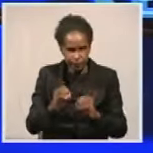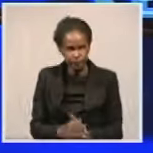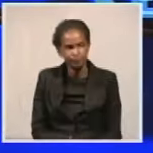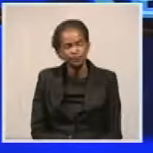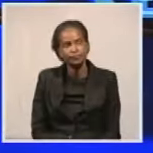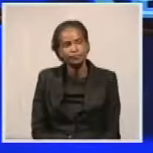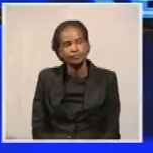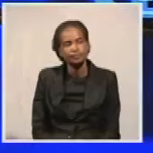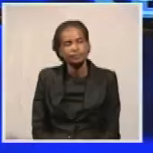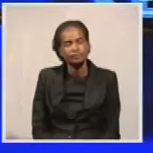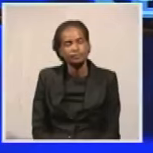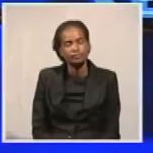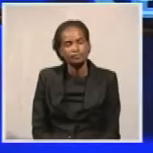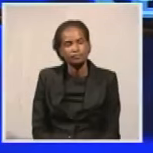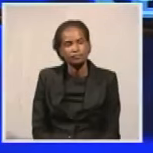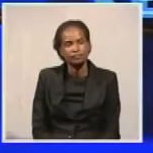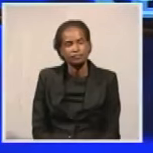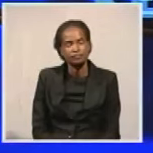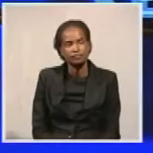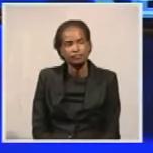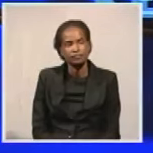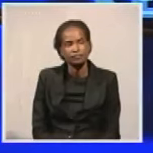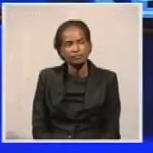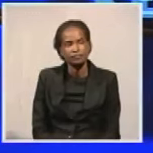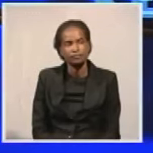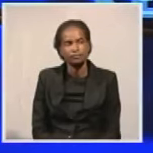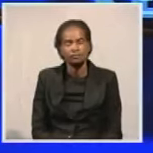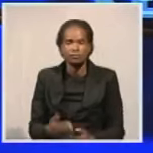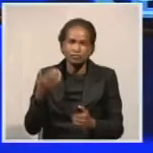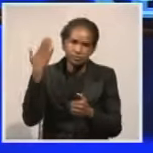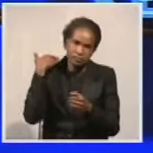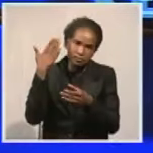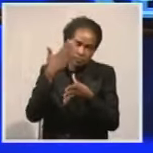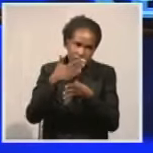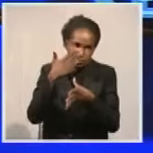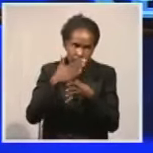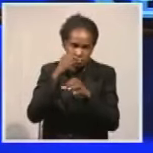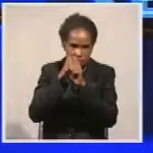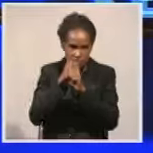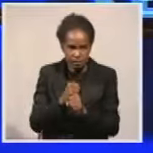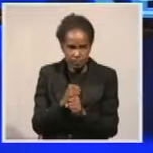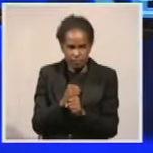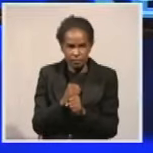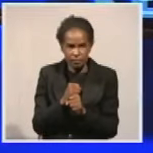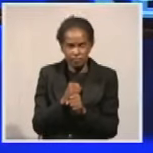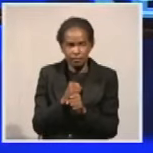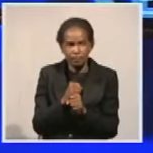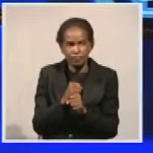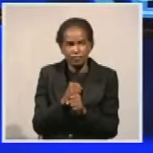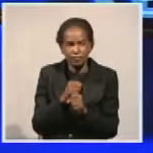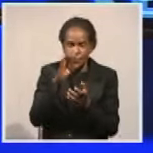We so far have been working very, very well. Our regular